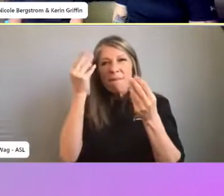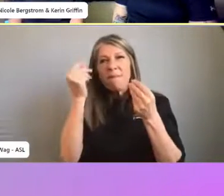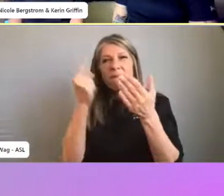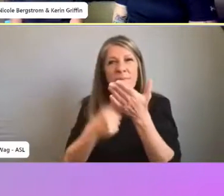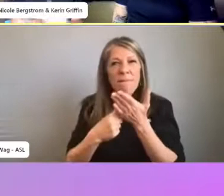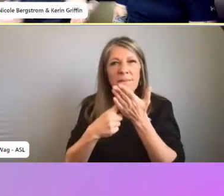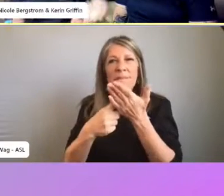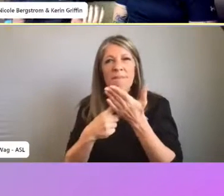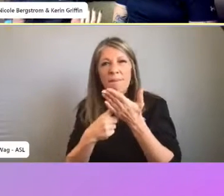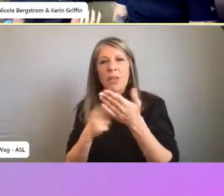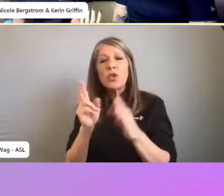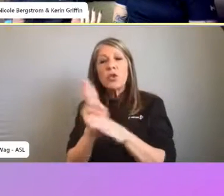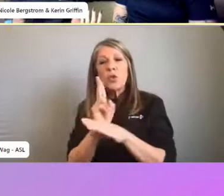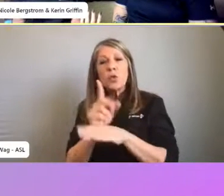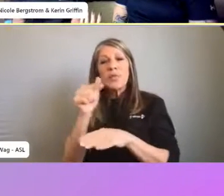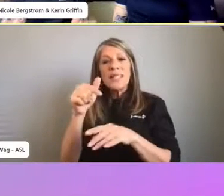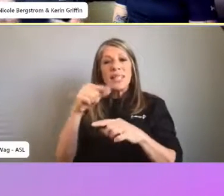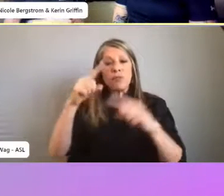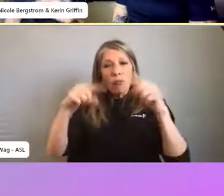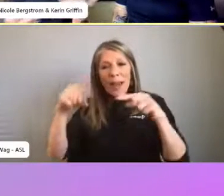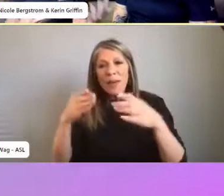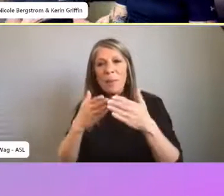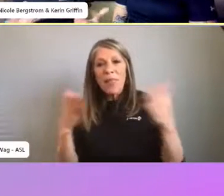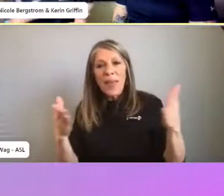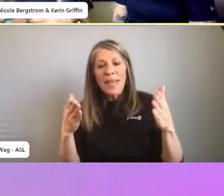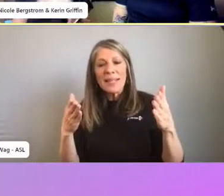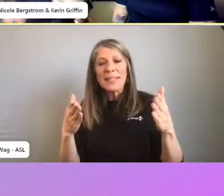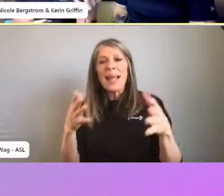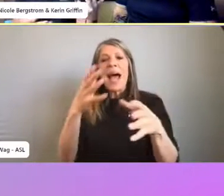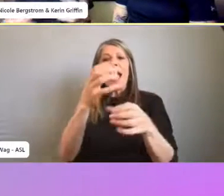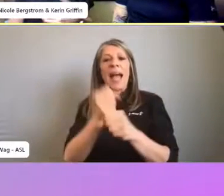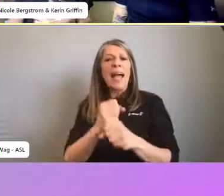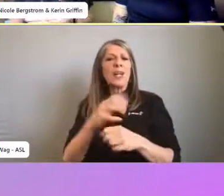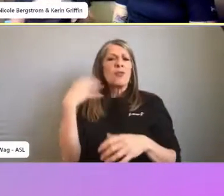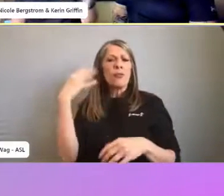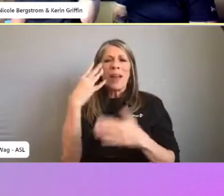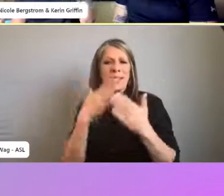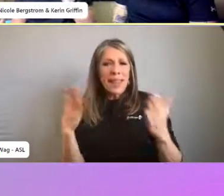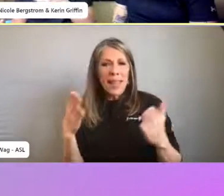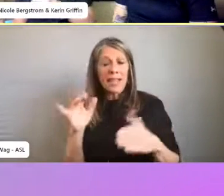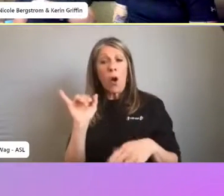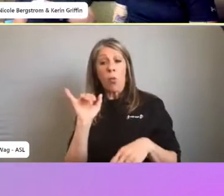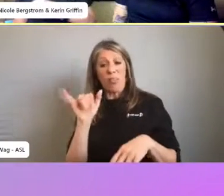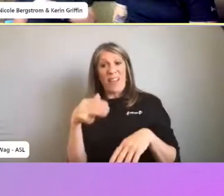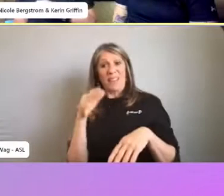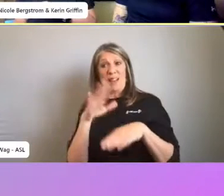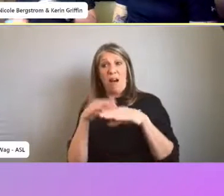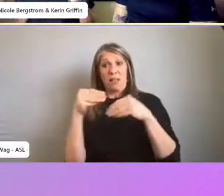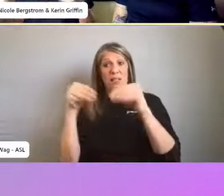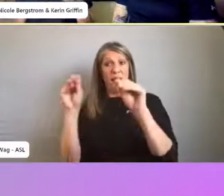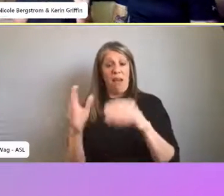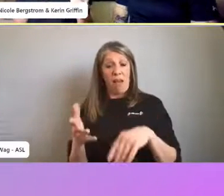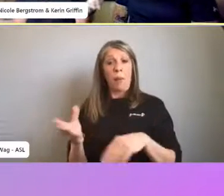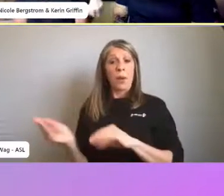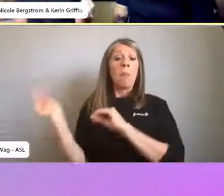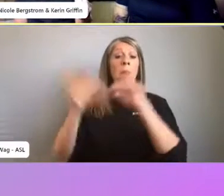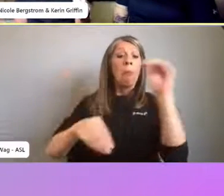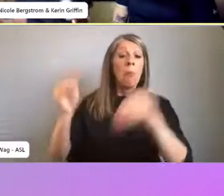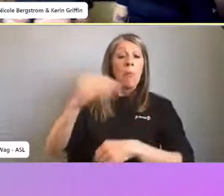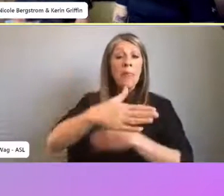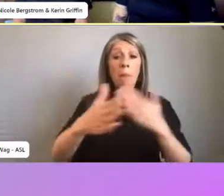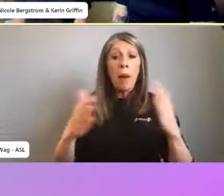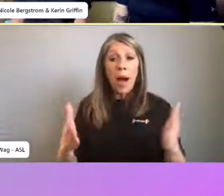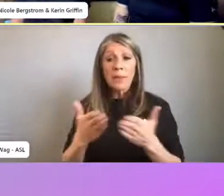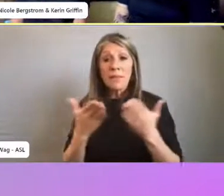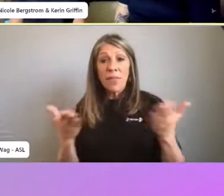to use these random things that I've picked up. Crazy stuff. Oh, that's on sale. Okay, I'm going to put it in my random box of